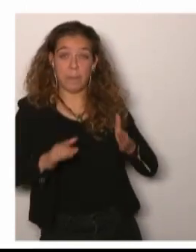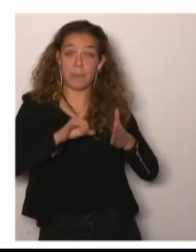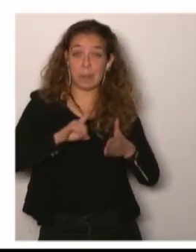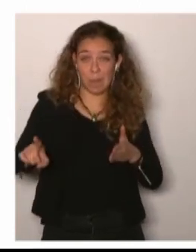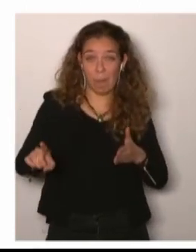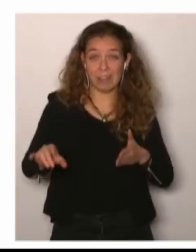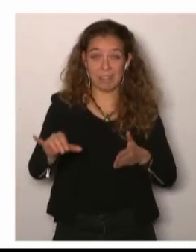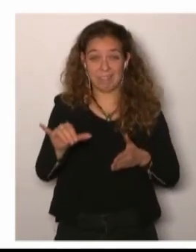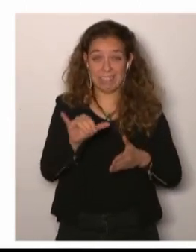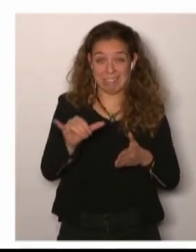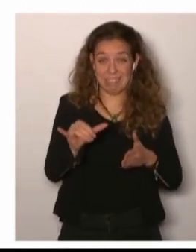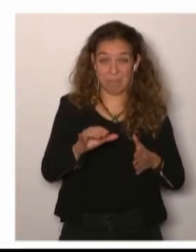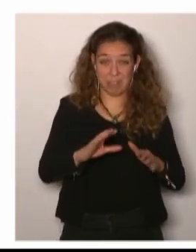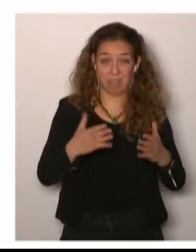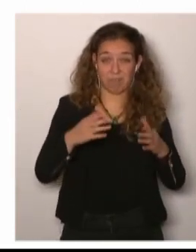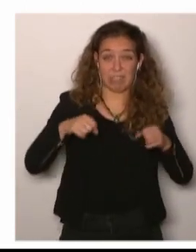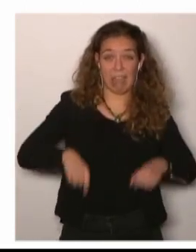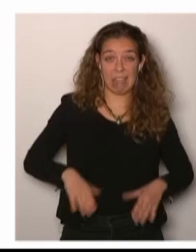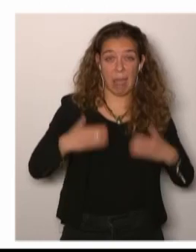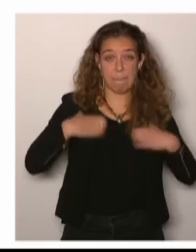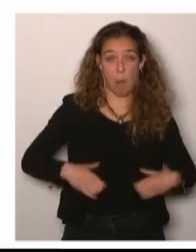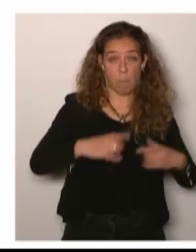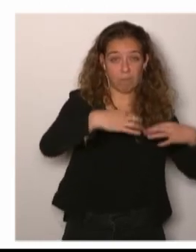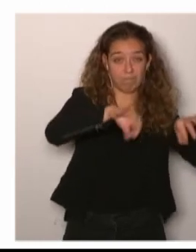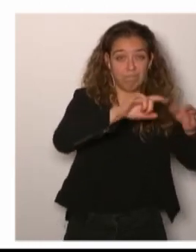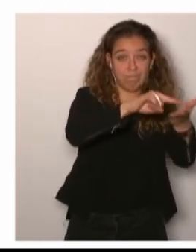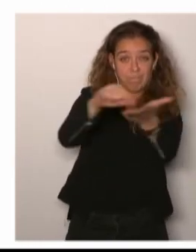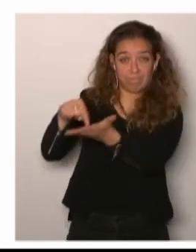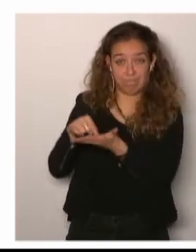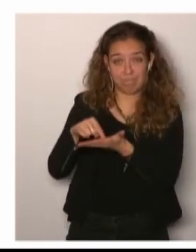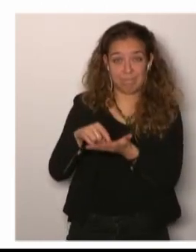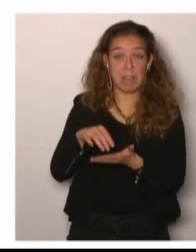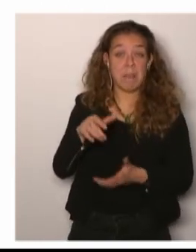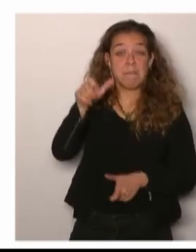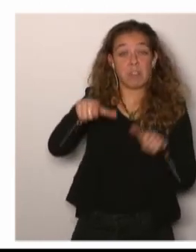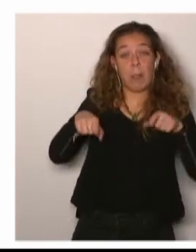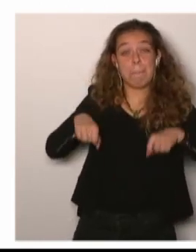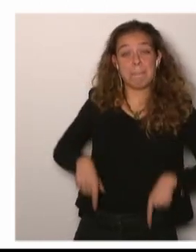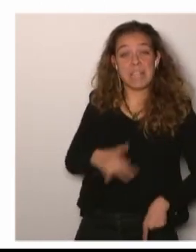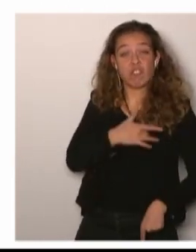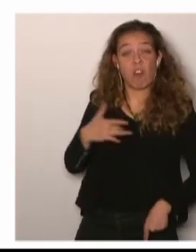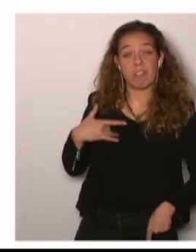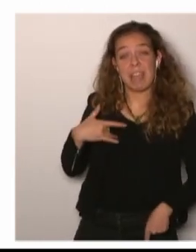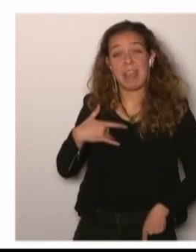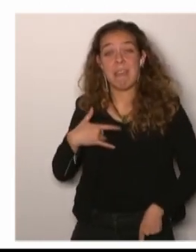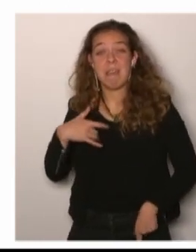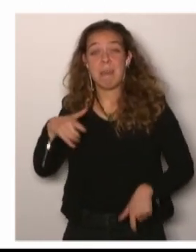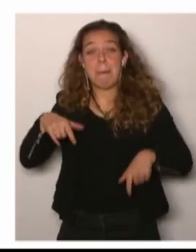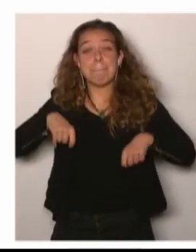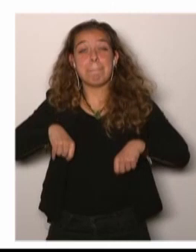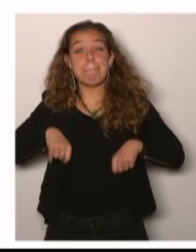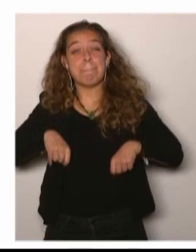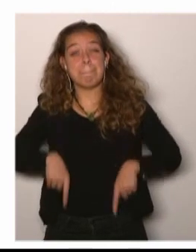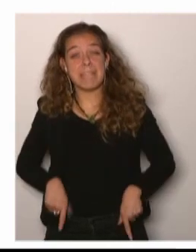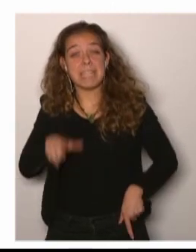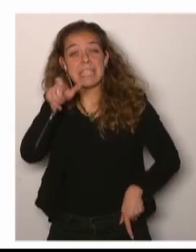ministries, not only the health ministries, but the research ministries sitting together. And let me tell you that when we started this a few years